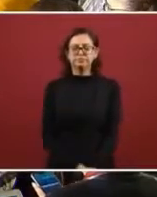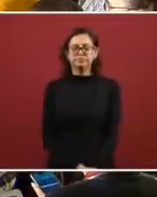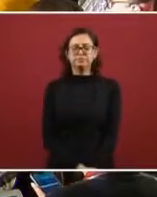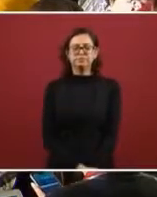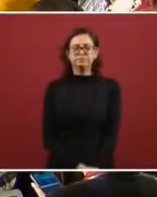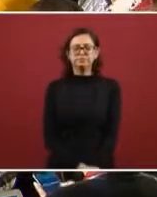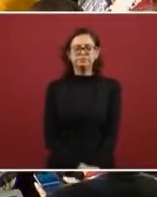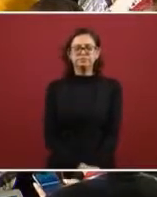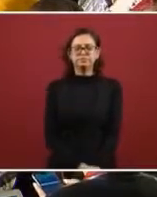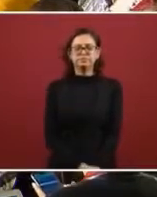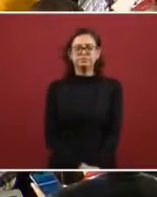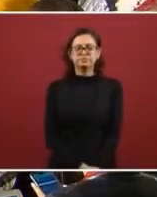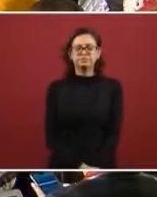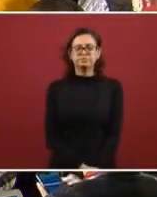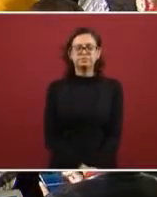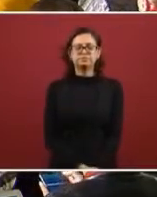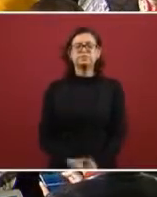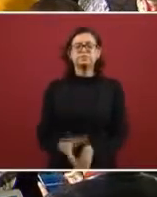civil.